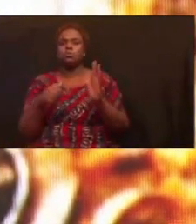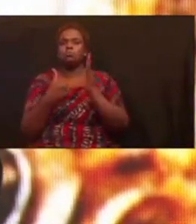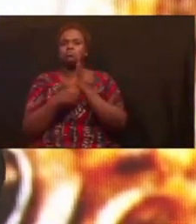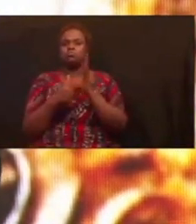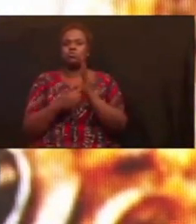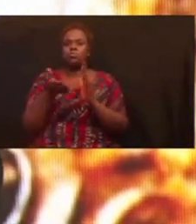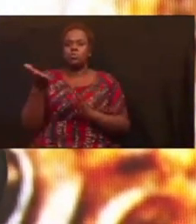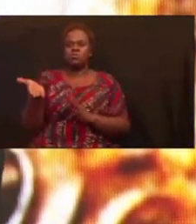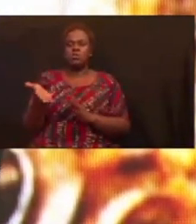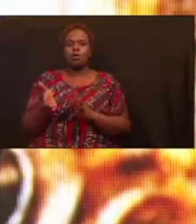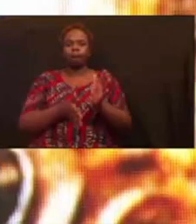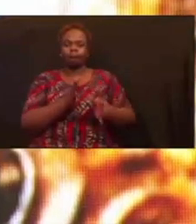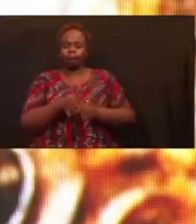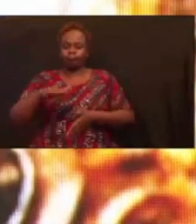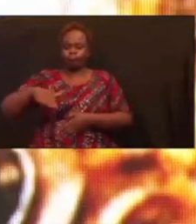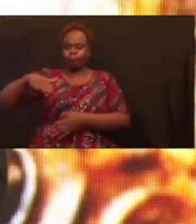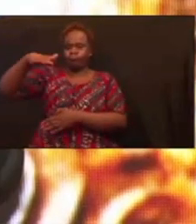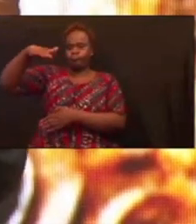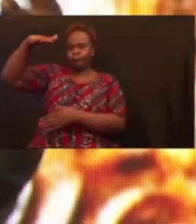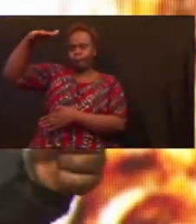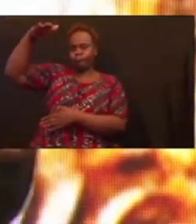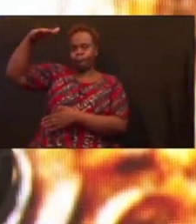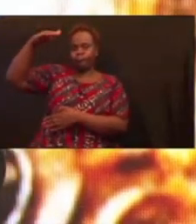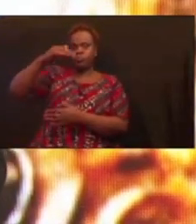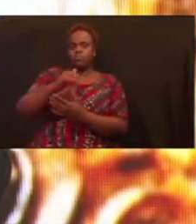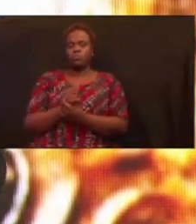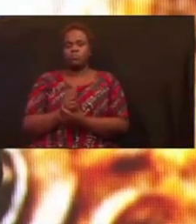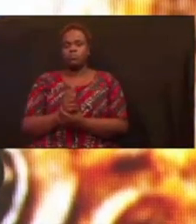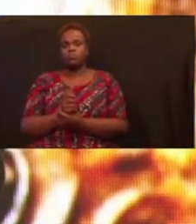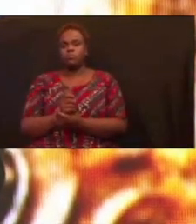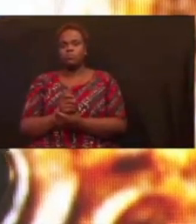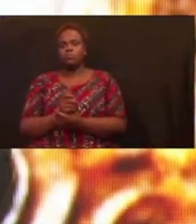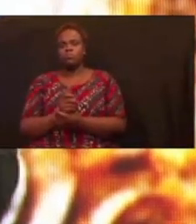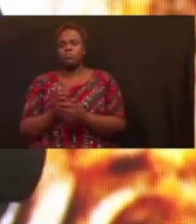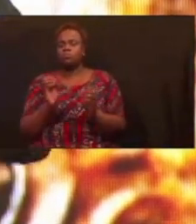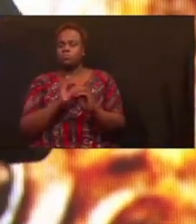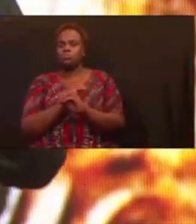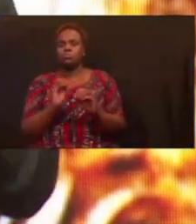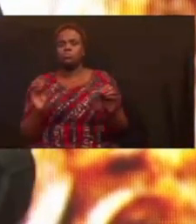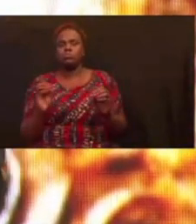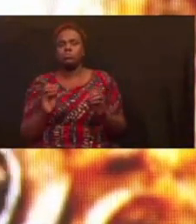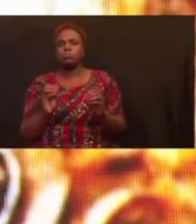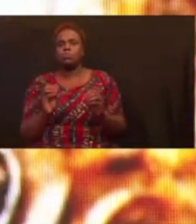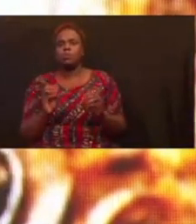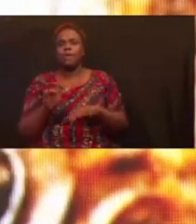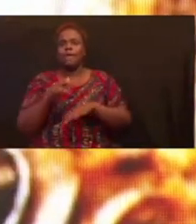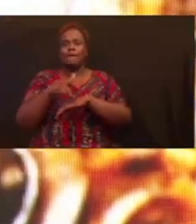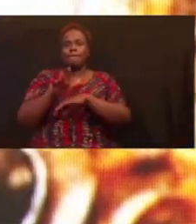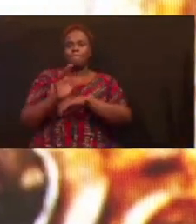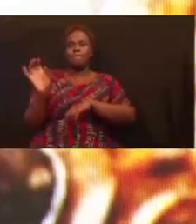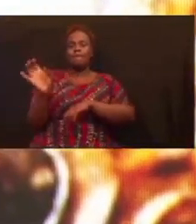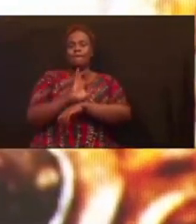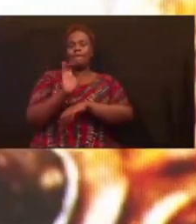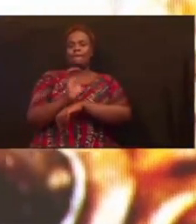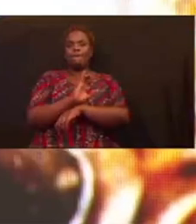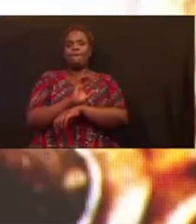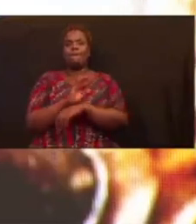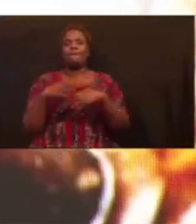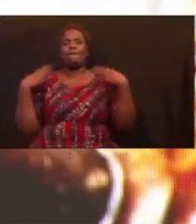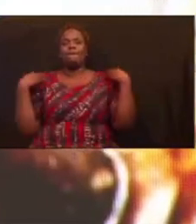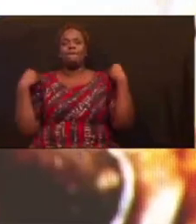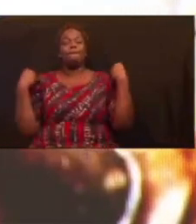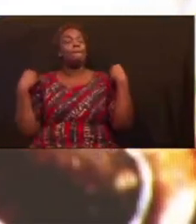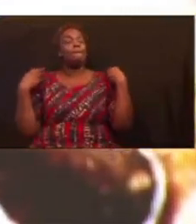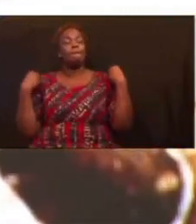growth pattern. Their growth will not be sustained. It will not be methodical. The early church practiced that. Acts chapter 2 and verse